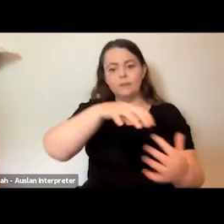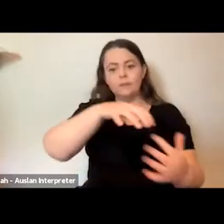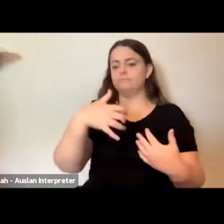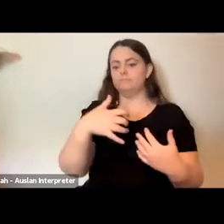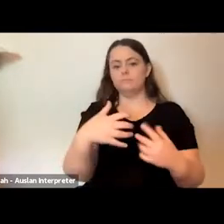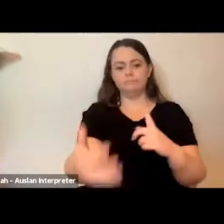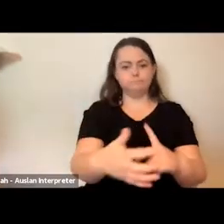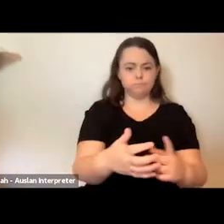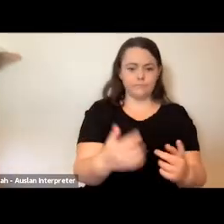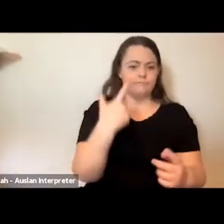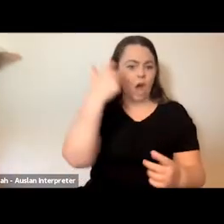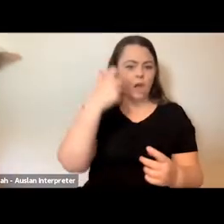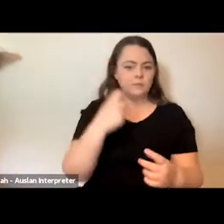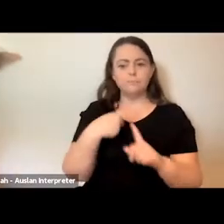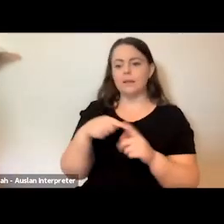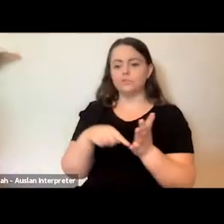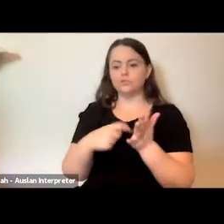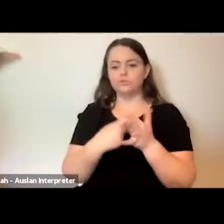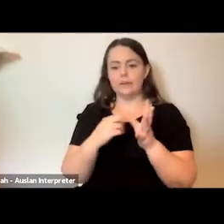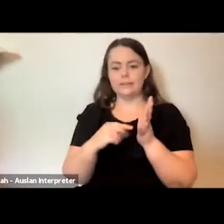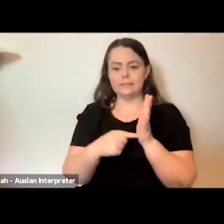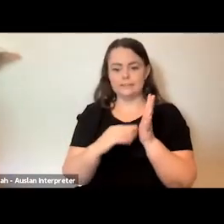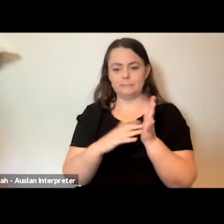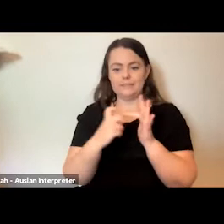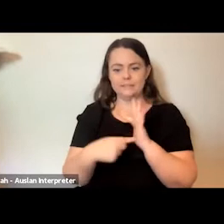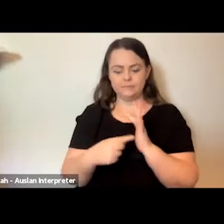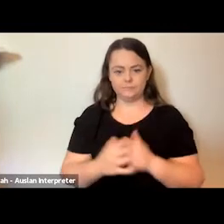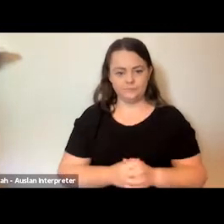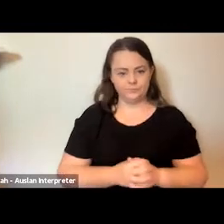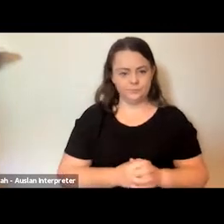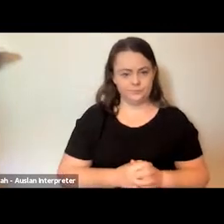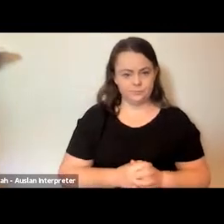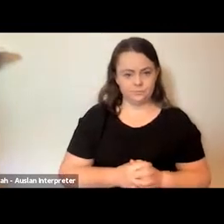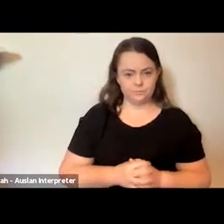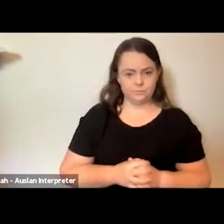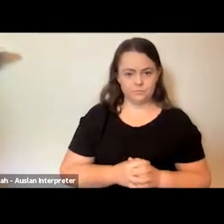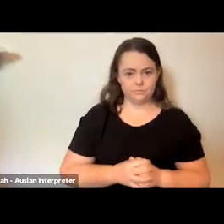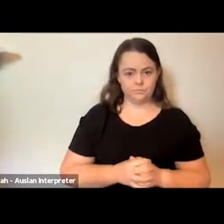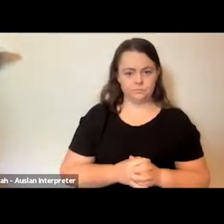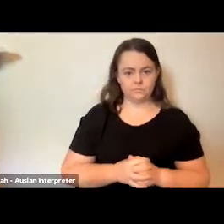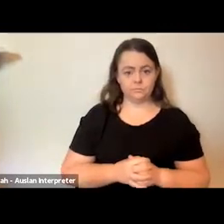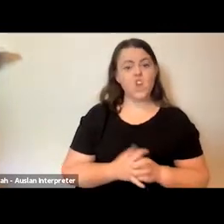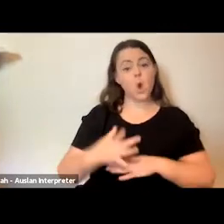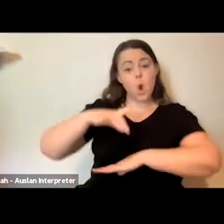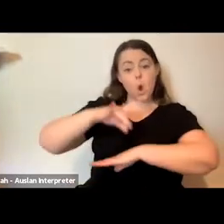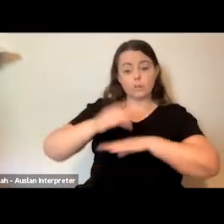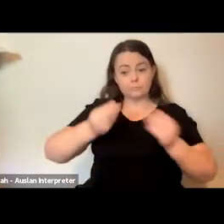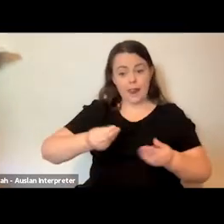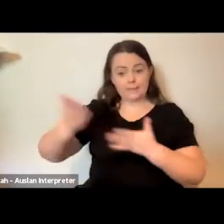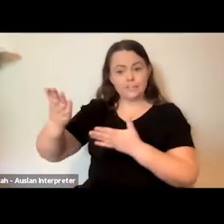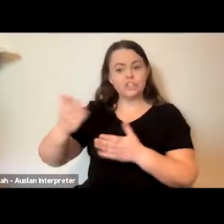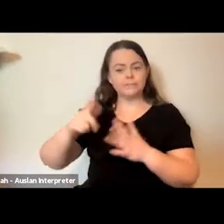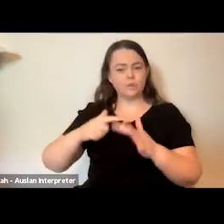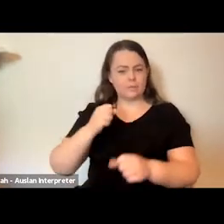more concentrated in recent years. Some of that data is a little bit back now. So the hospitalizations data, for example,